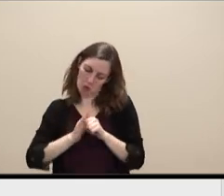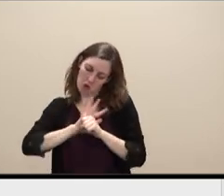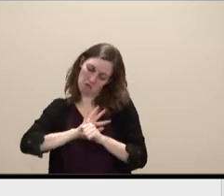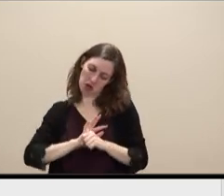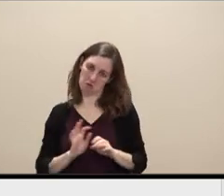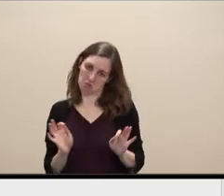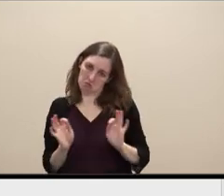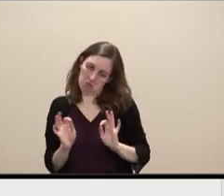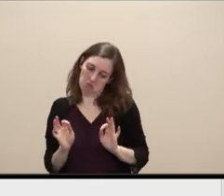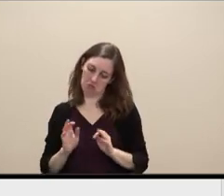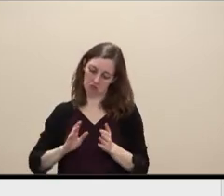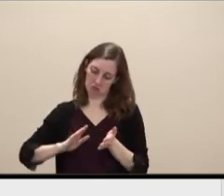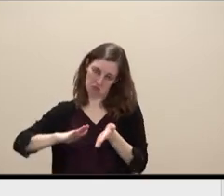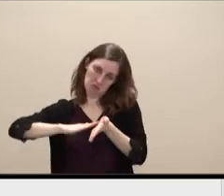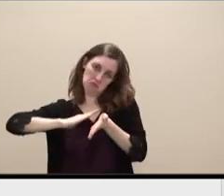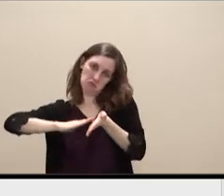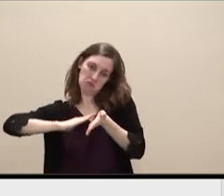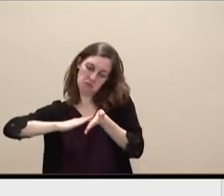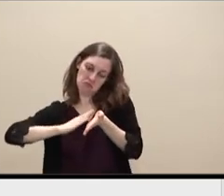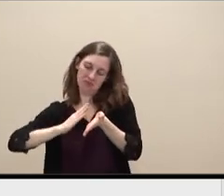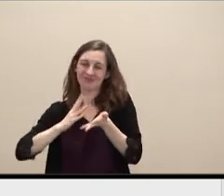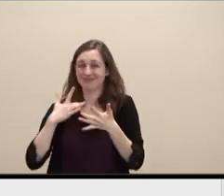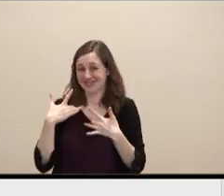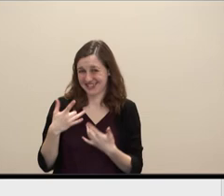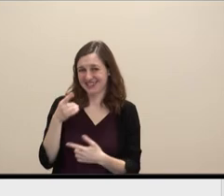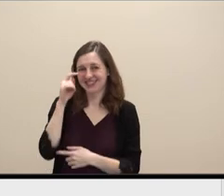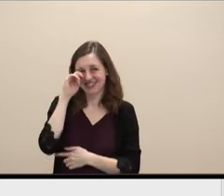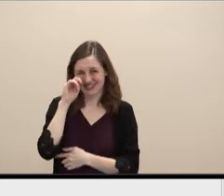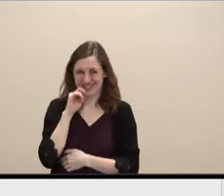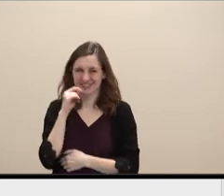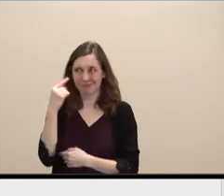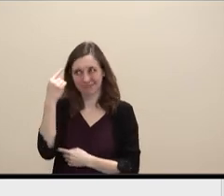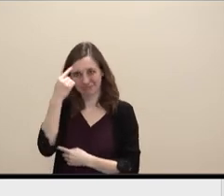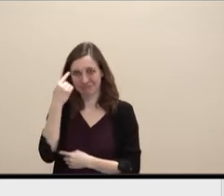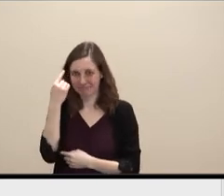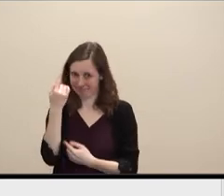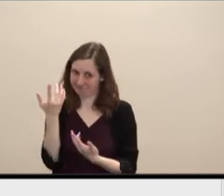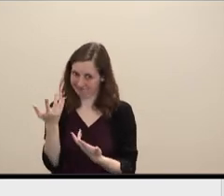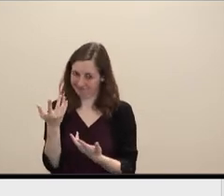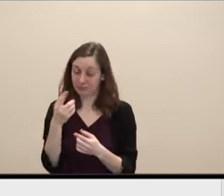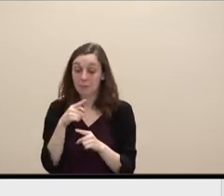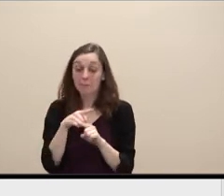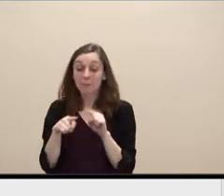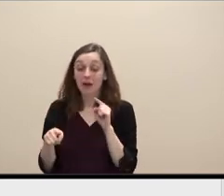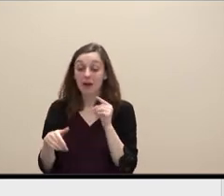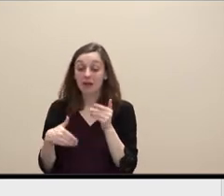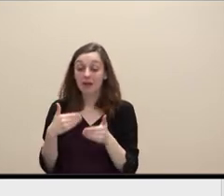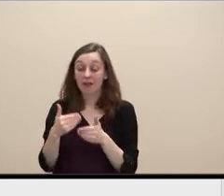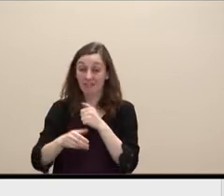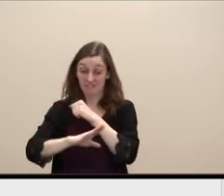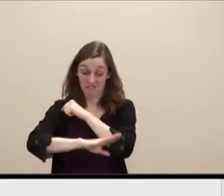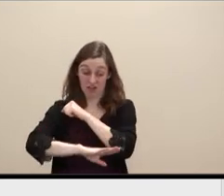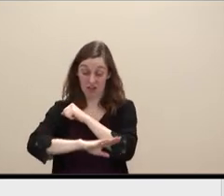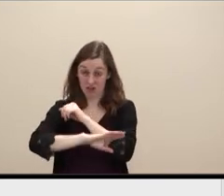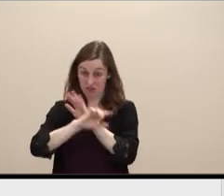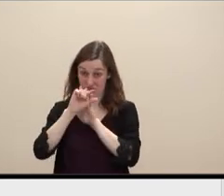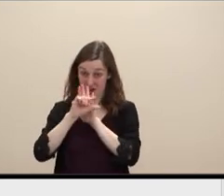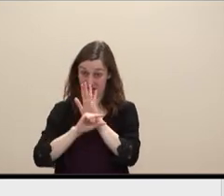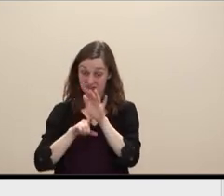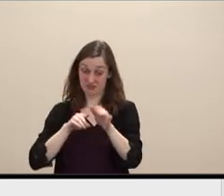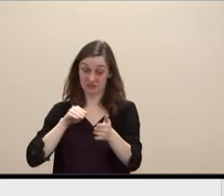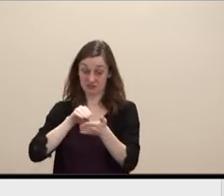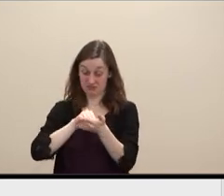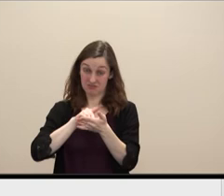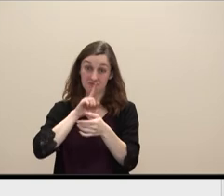and they'll give me this chance and that chance, as teenagers do, and then they're kids. But Once the fall grades hit and were